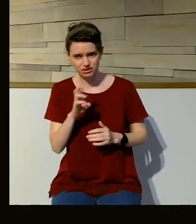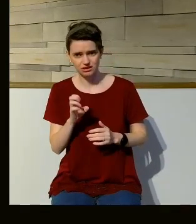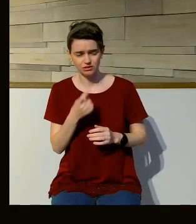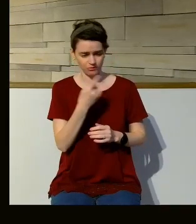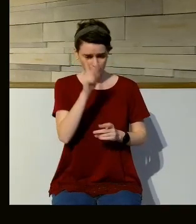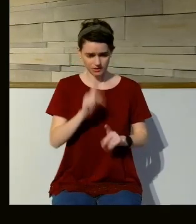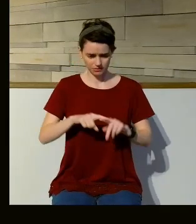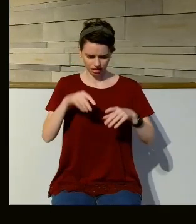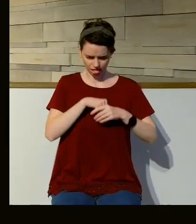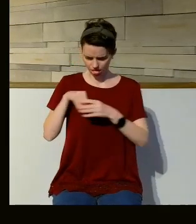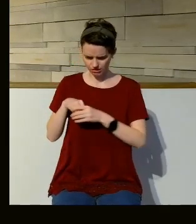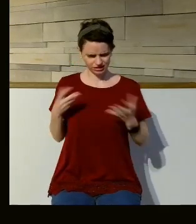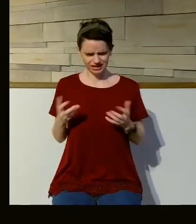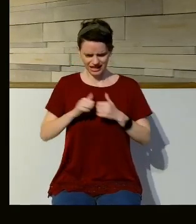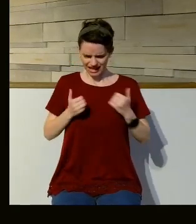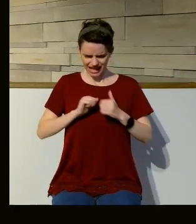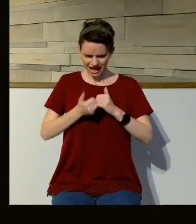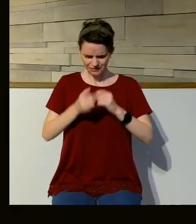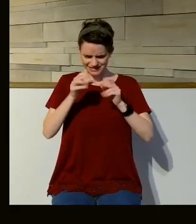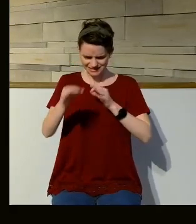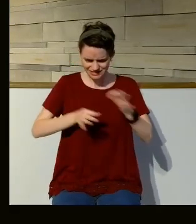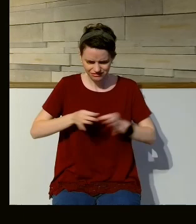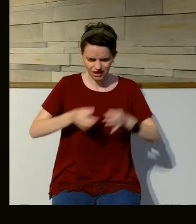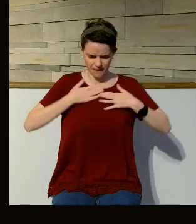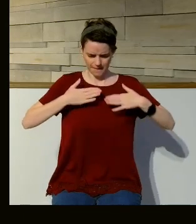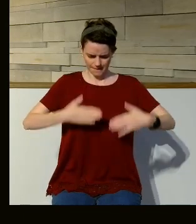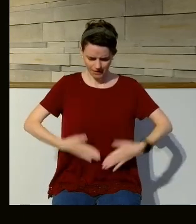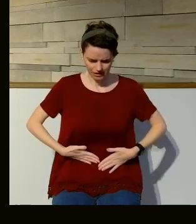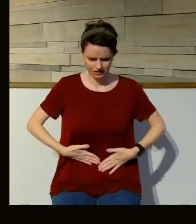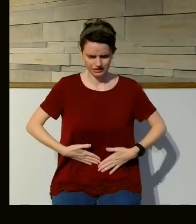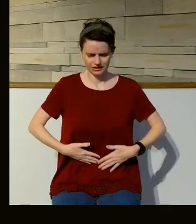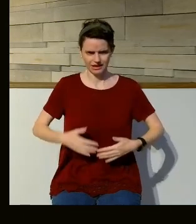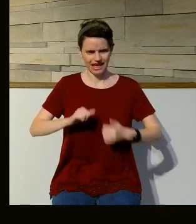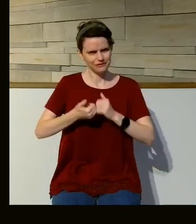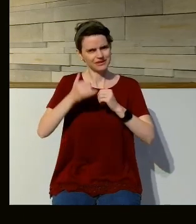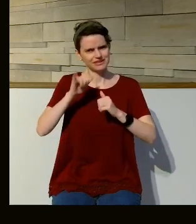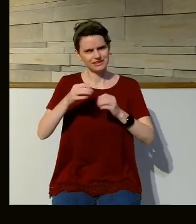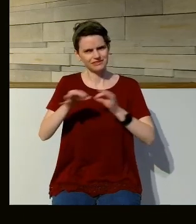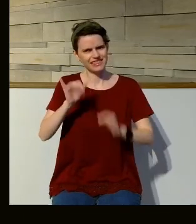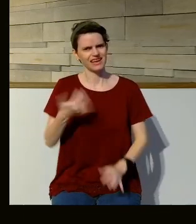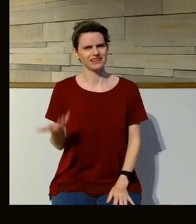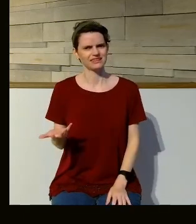two persons. Well, what is a person? How do we define and articulate the metaphysics of a person?